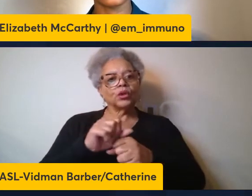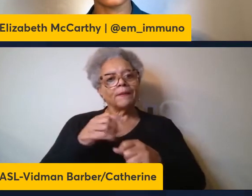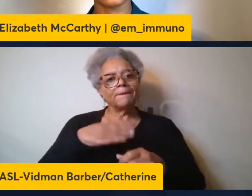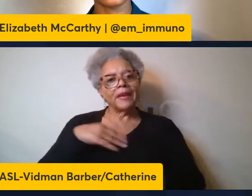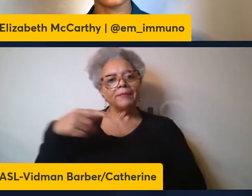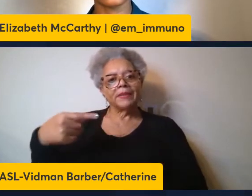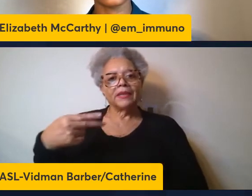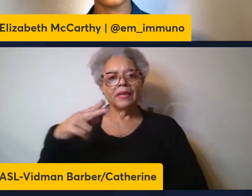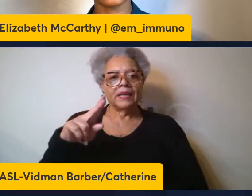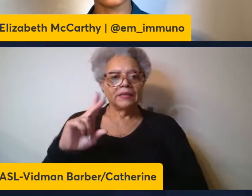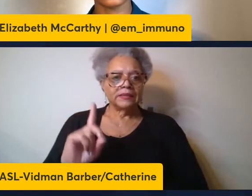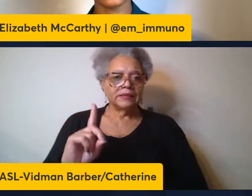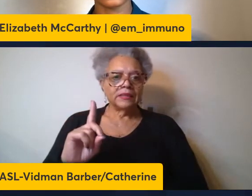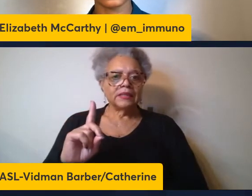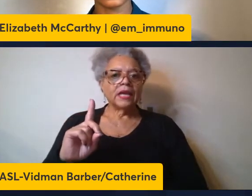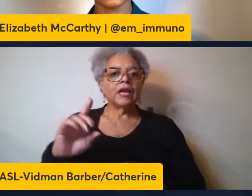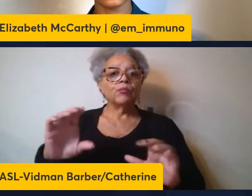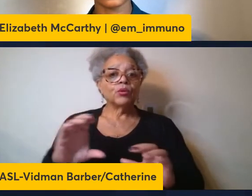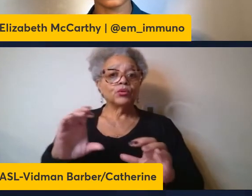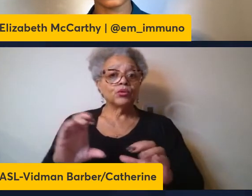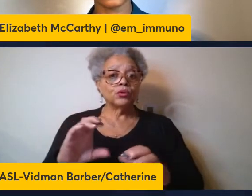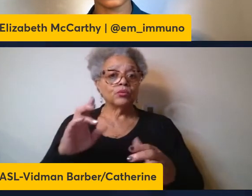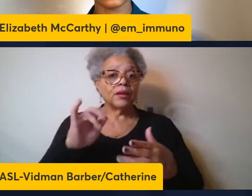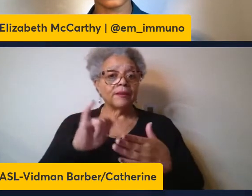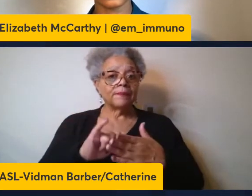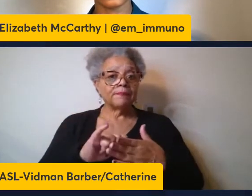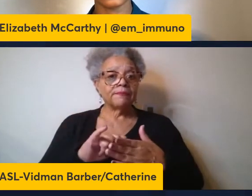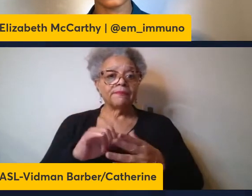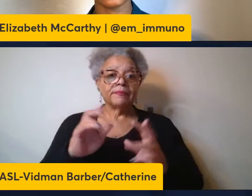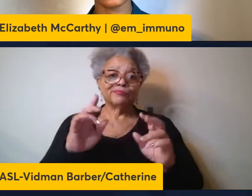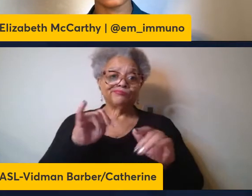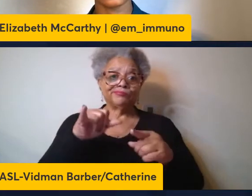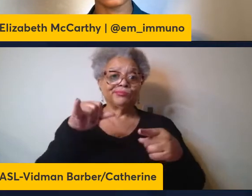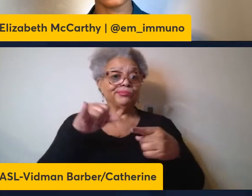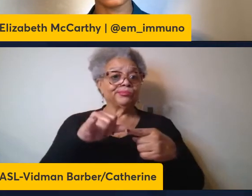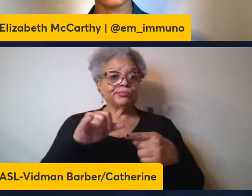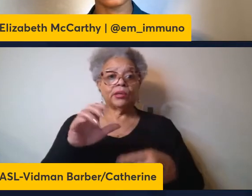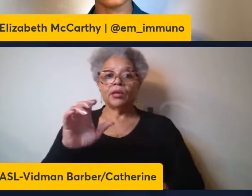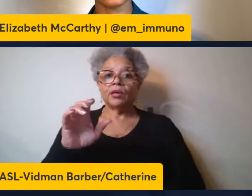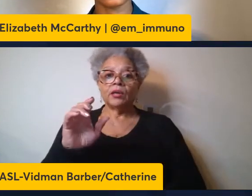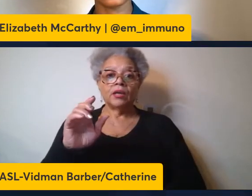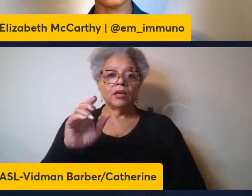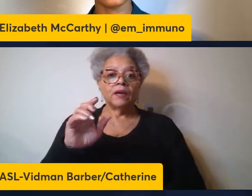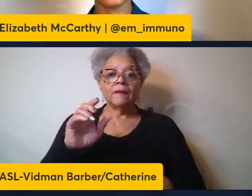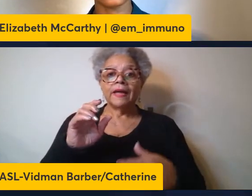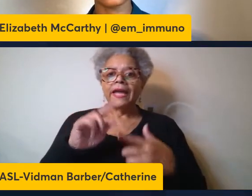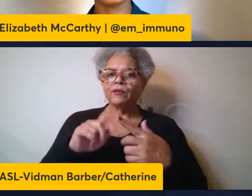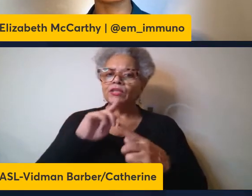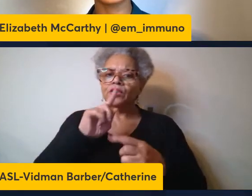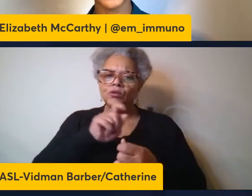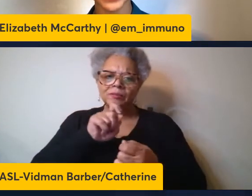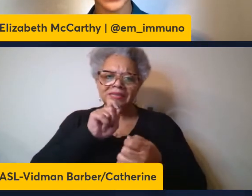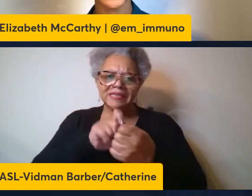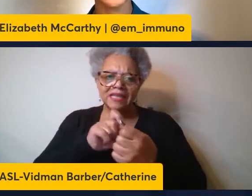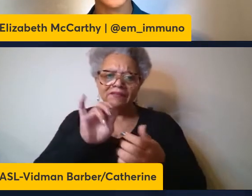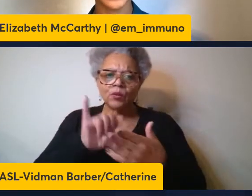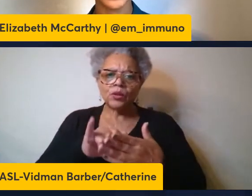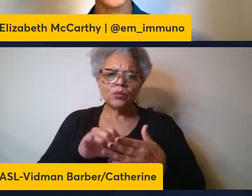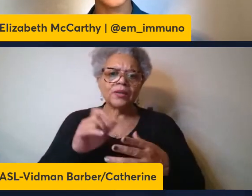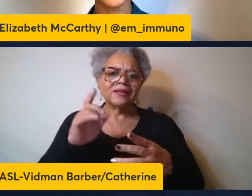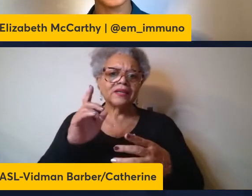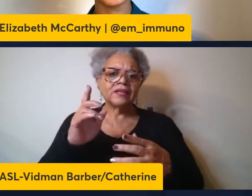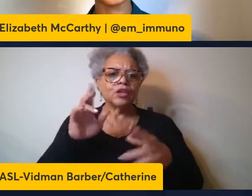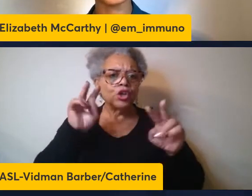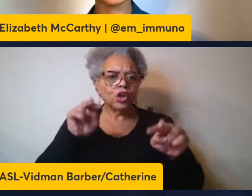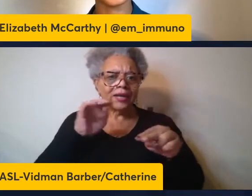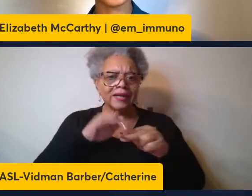and performing confocal microscopy, which is so specific. We were looking at